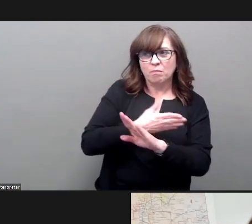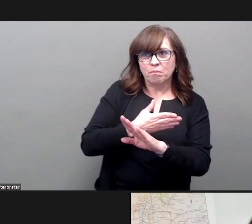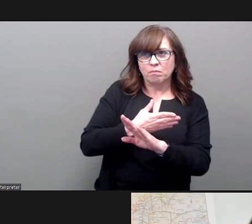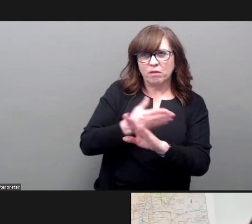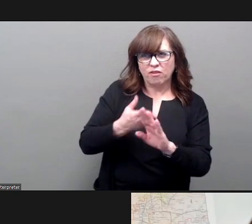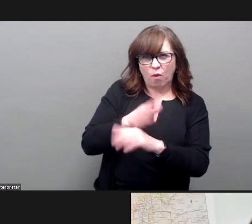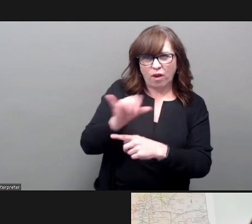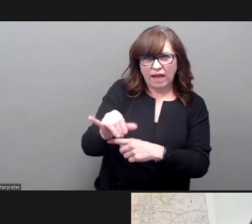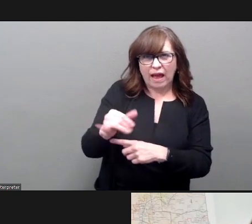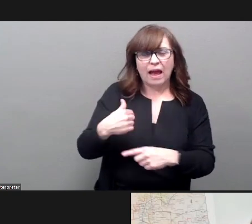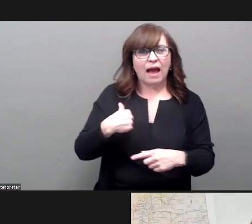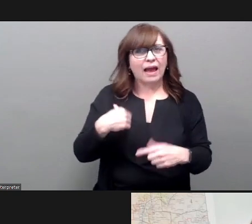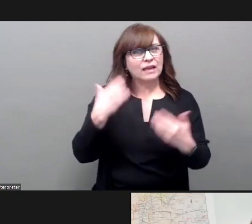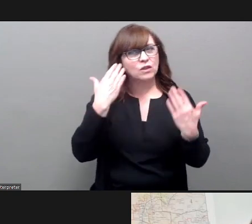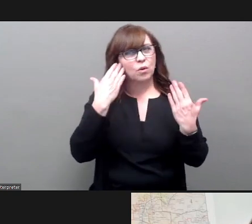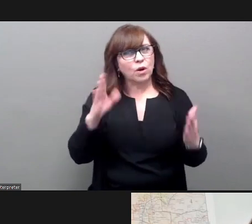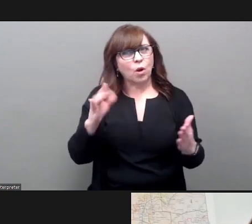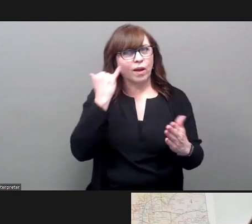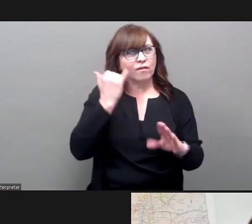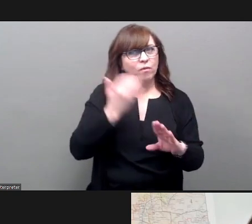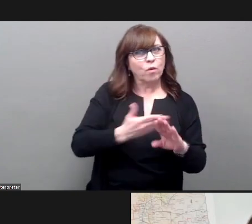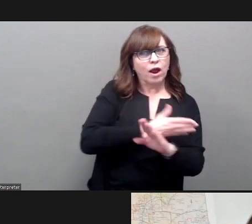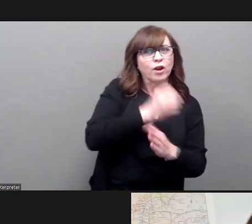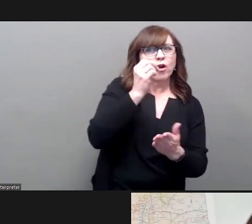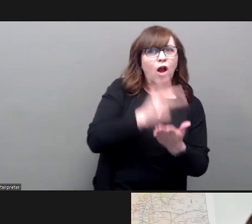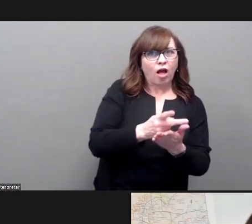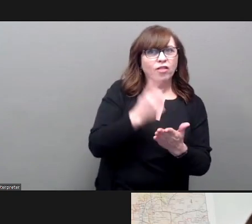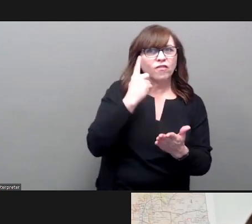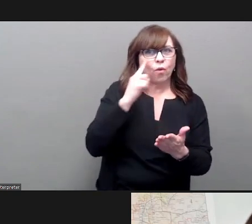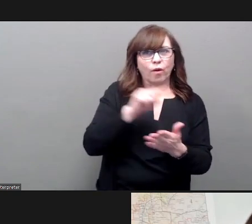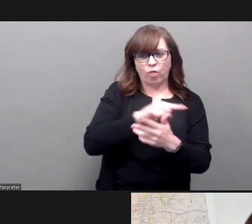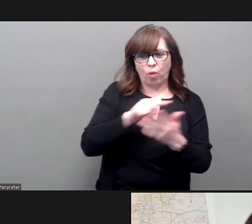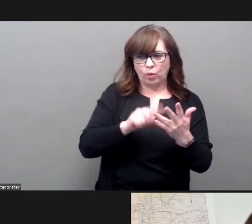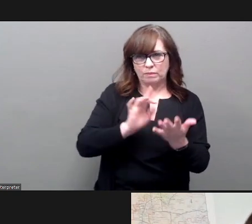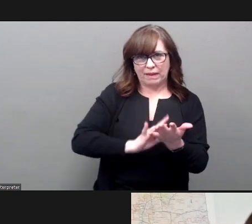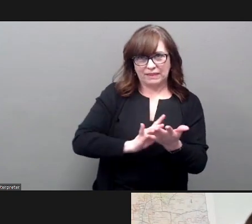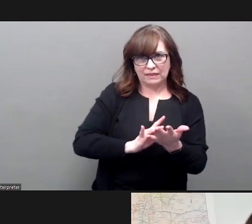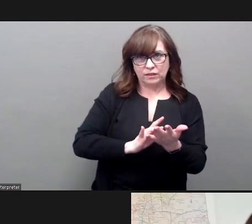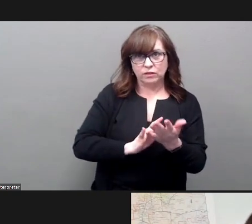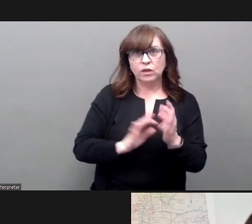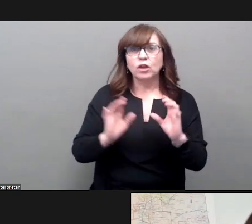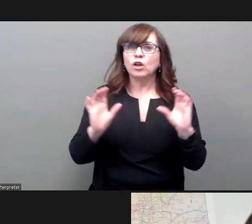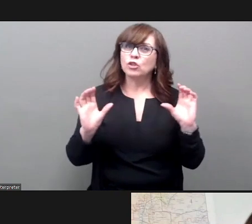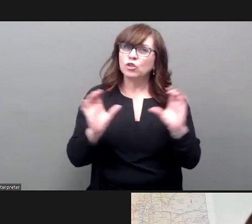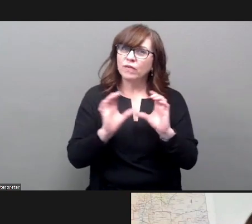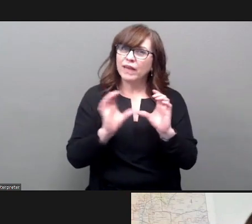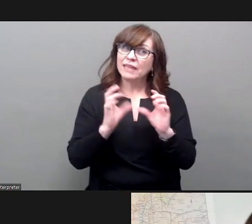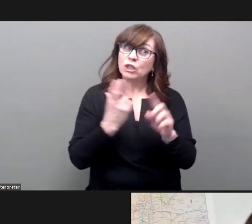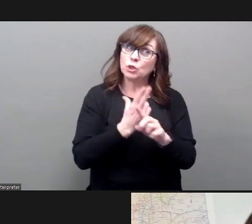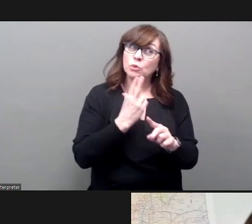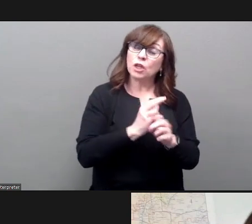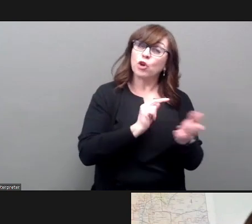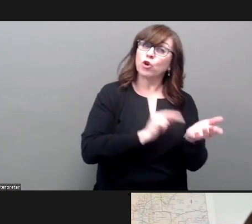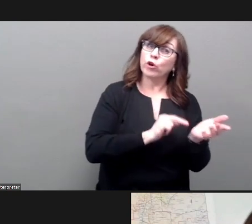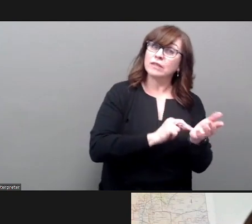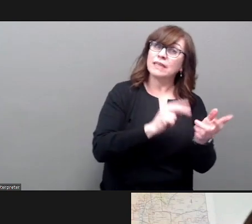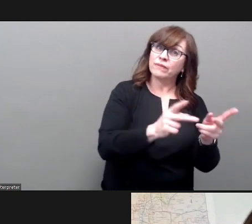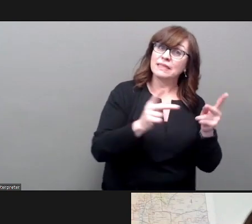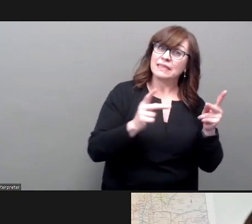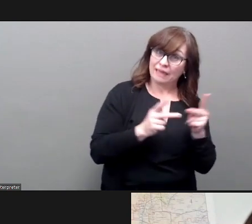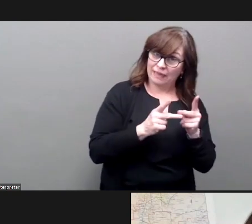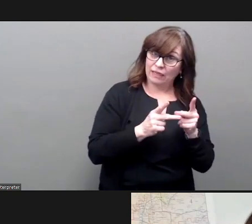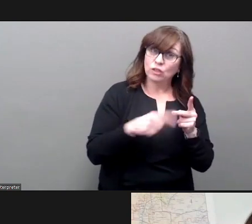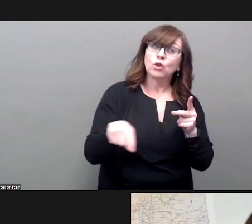aware that there's prior auth for remdesivir. There are some certification issues in nursing facilities to getting them geared up